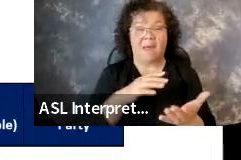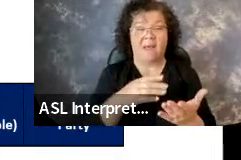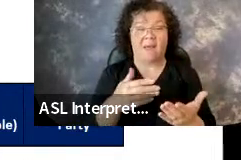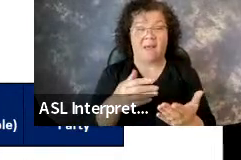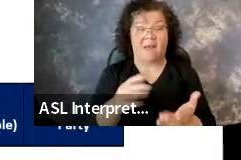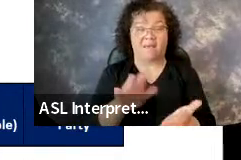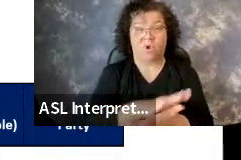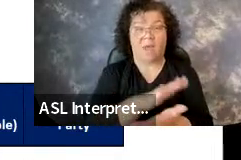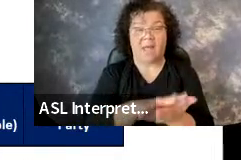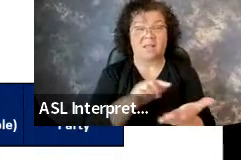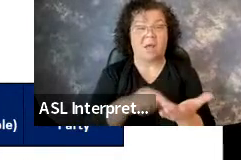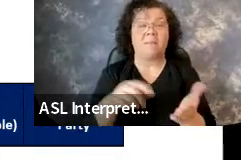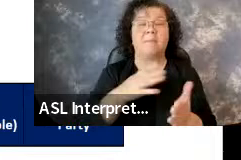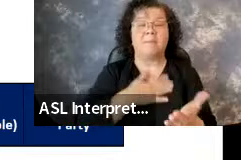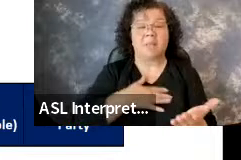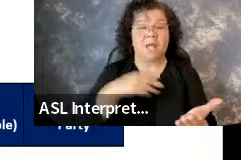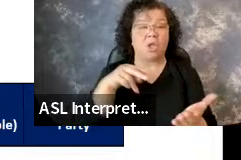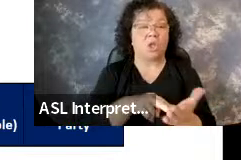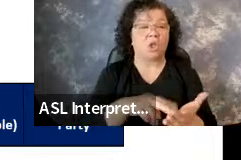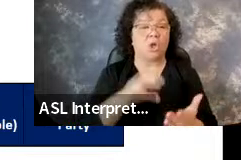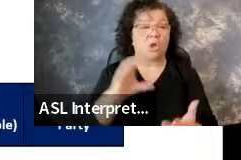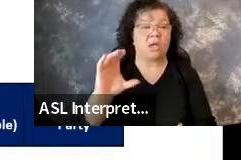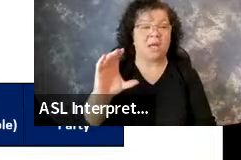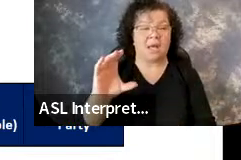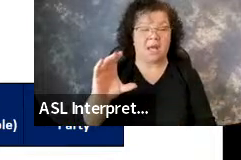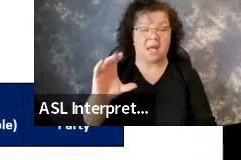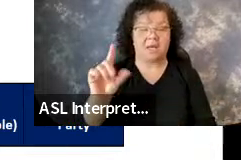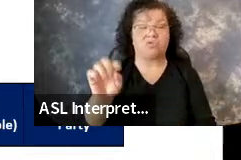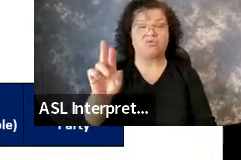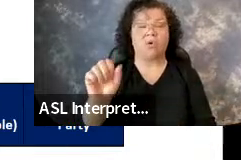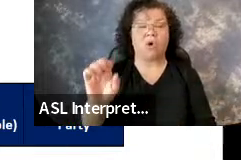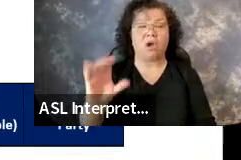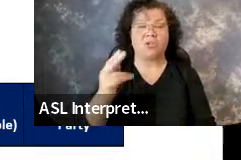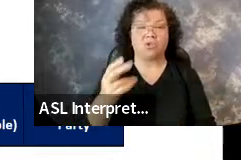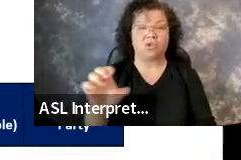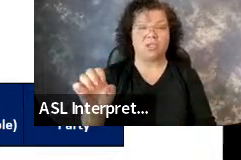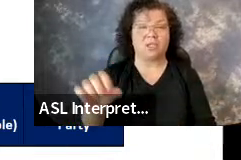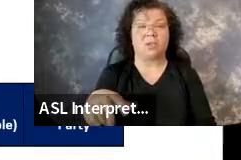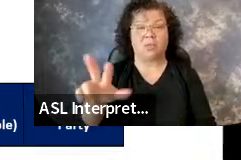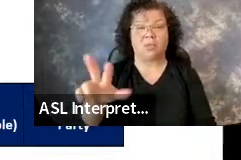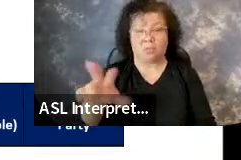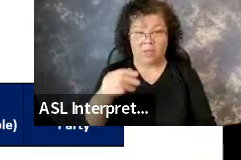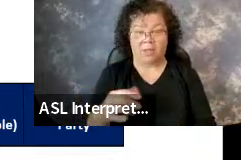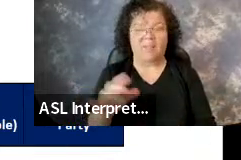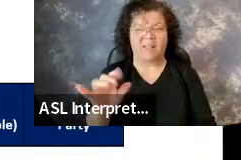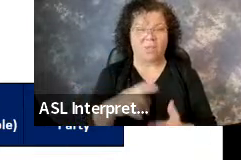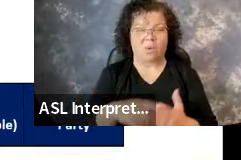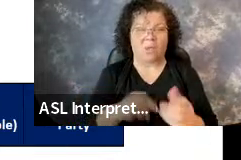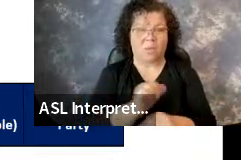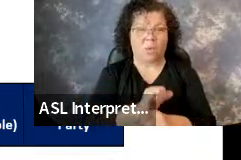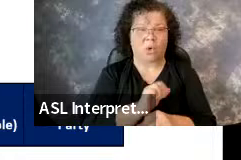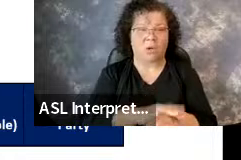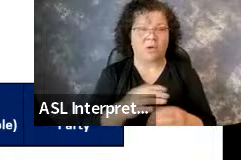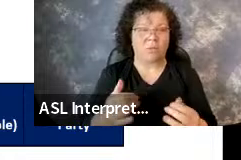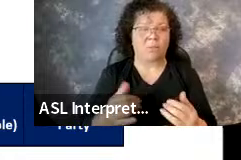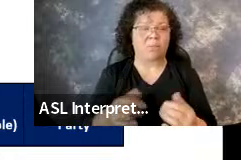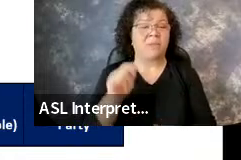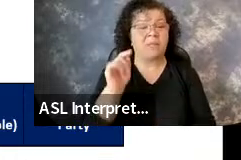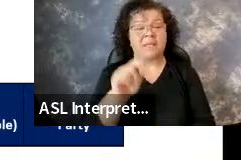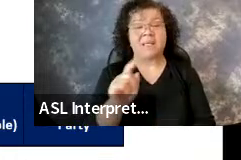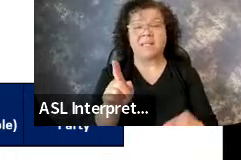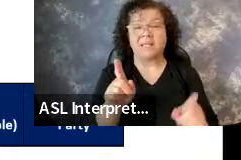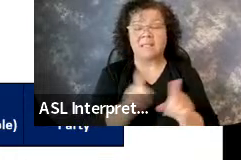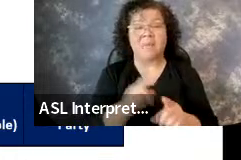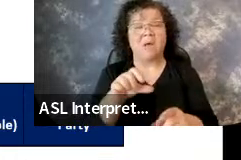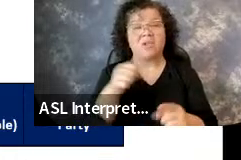to our tranche 3 handout. That's what we'll be working through right now. And so this will be like our other review